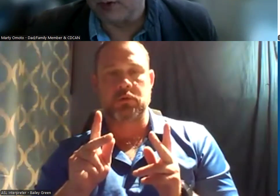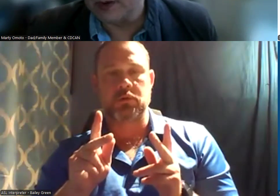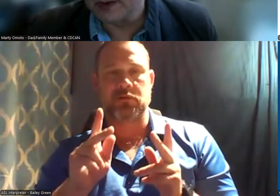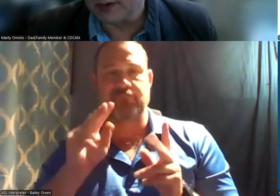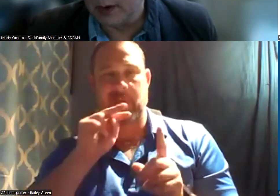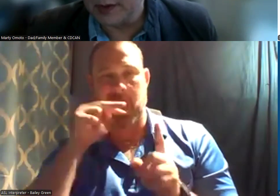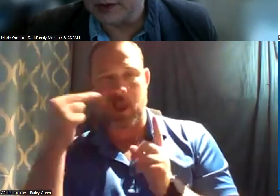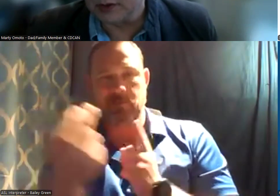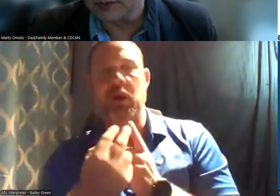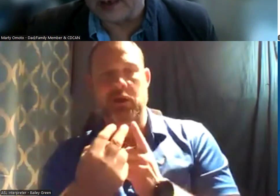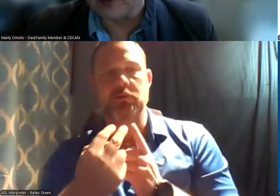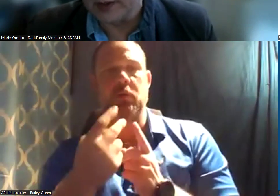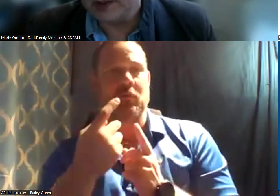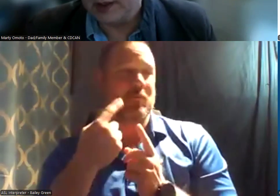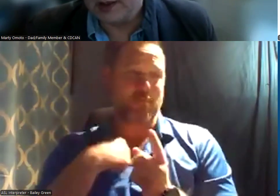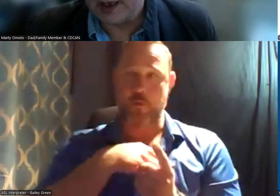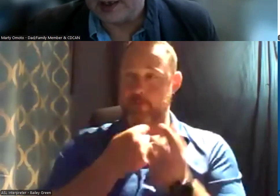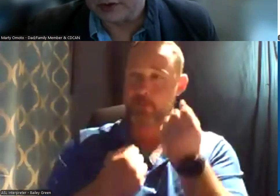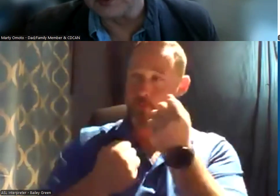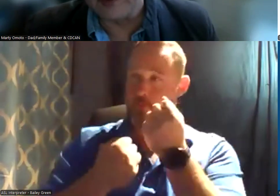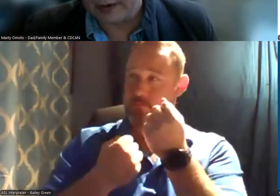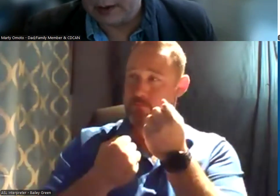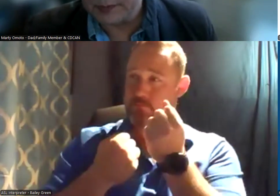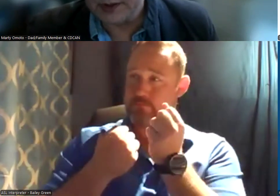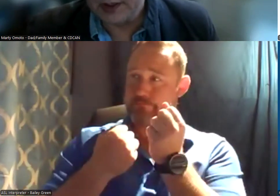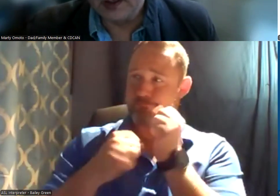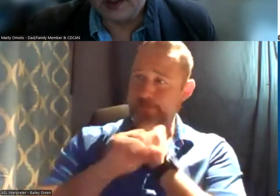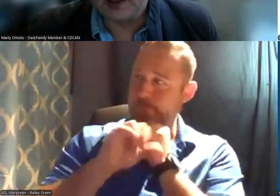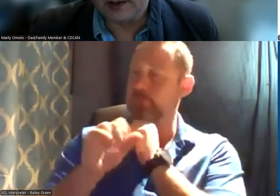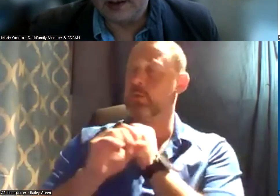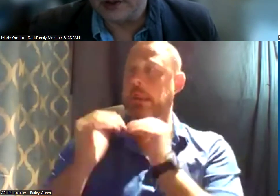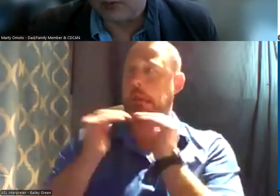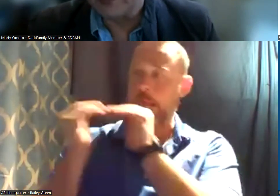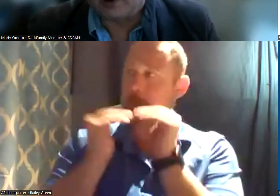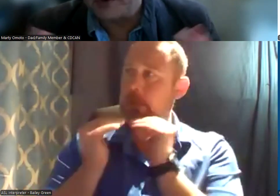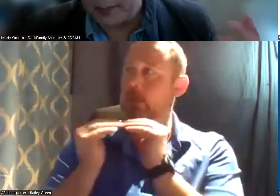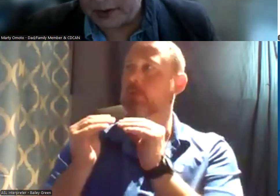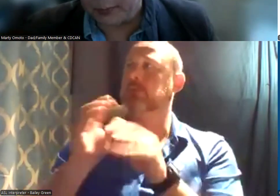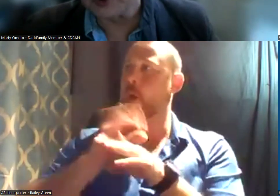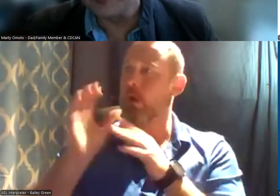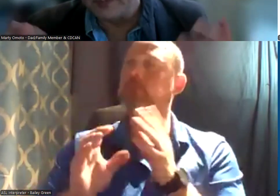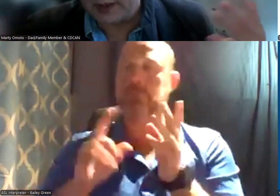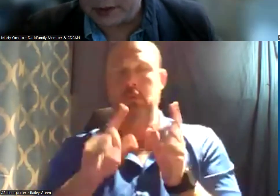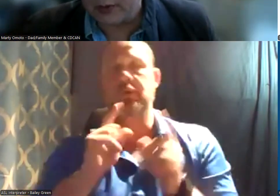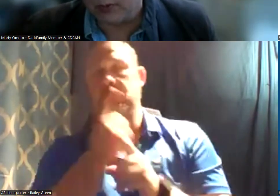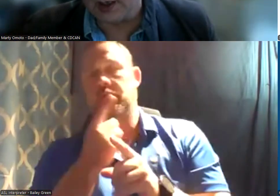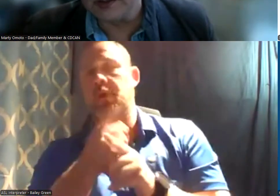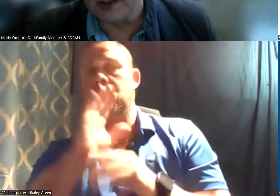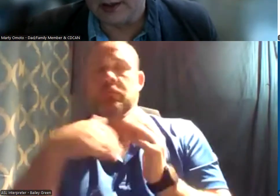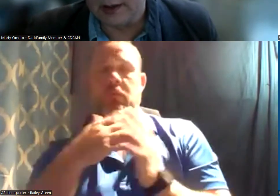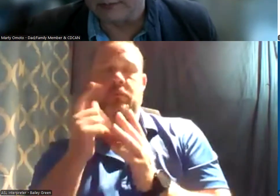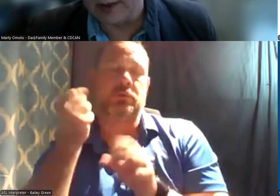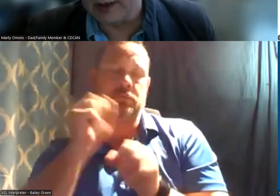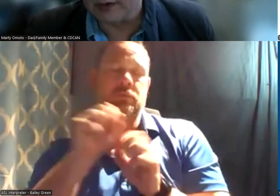aspect of what we've been promoting in terms of equity and in terms of outcomes. And you're right, all the community support should be made